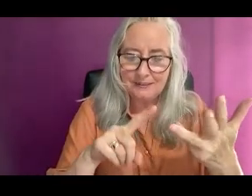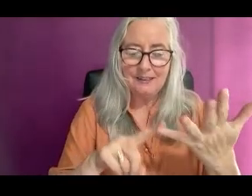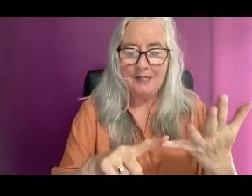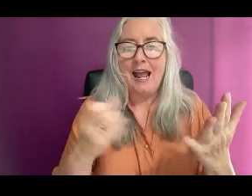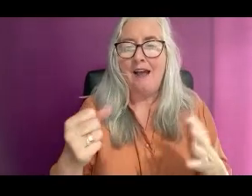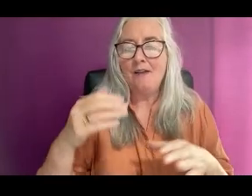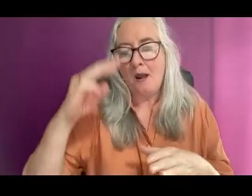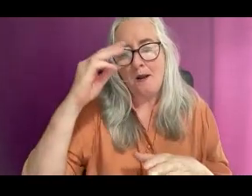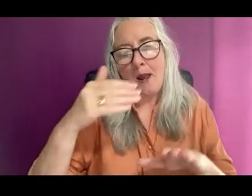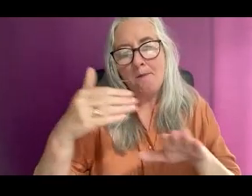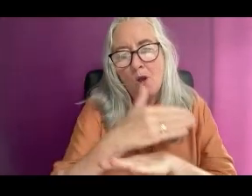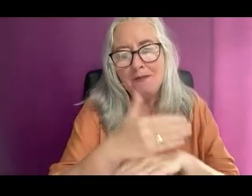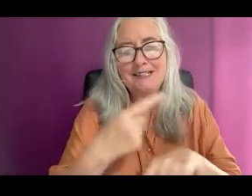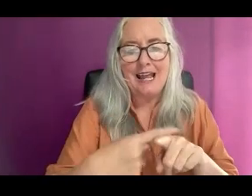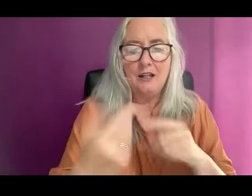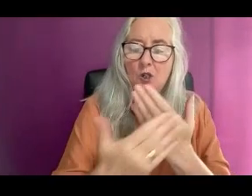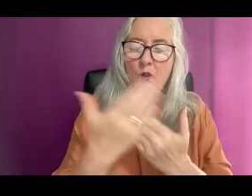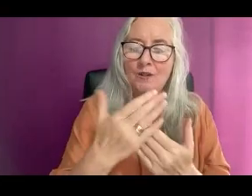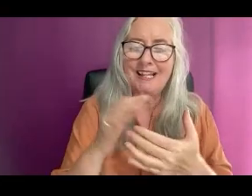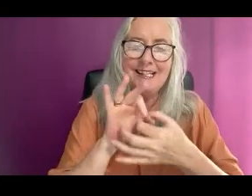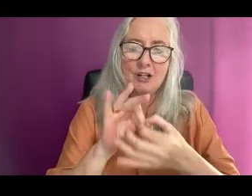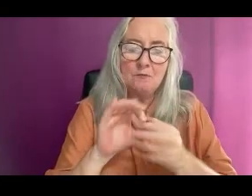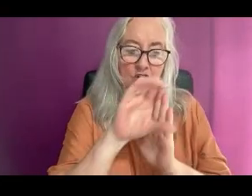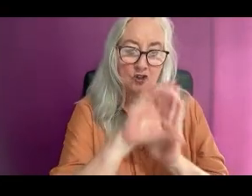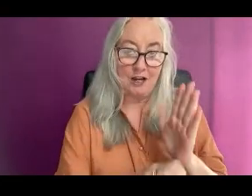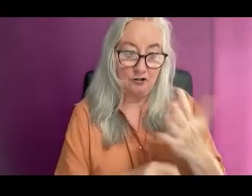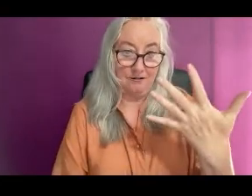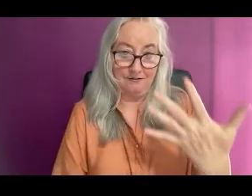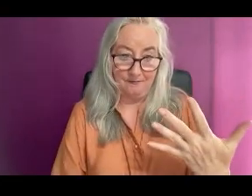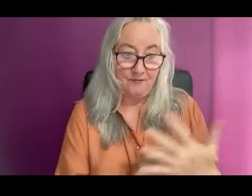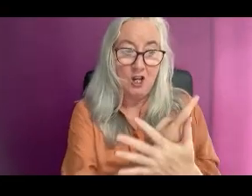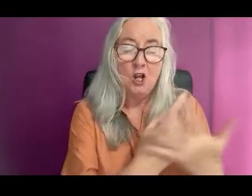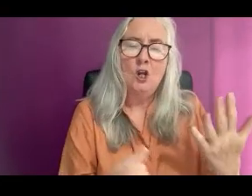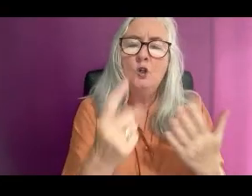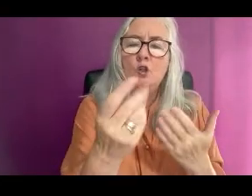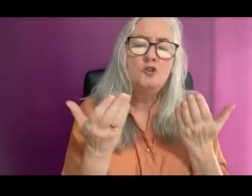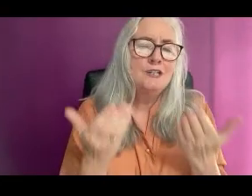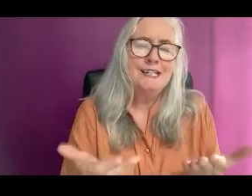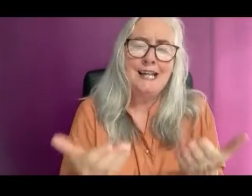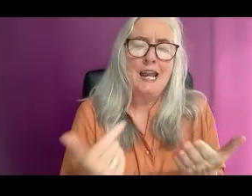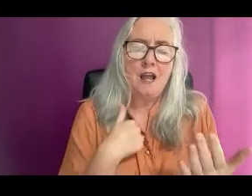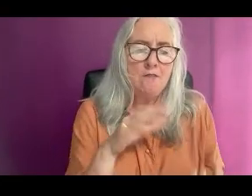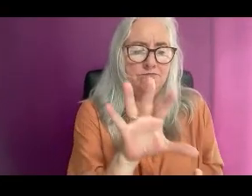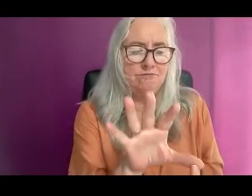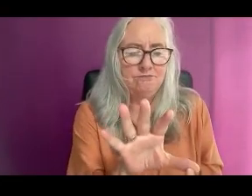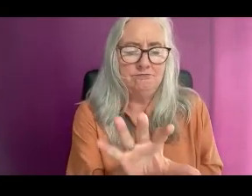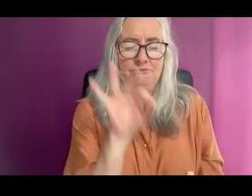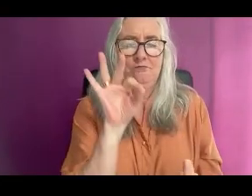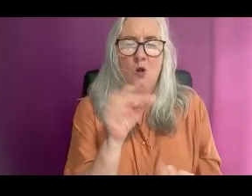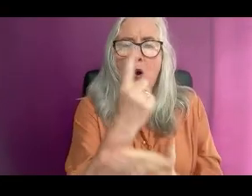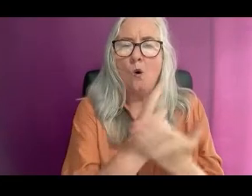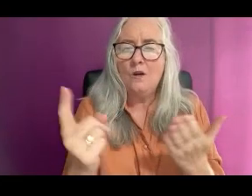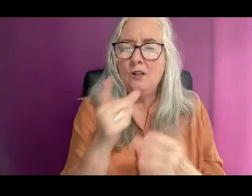Employment and Youth Engagement Charter. But for today, I'm really only going to talk about the